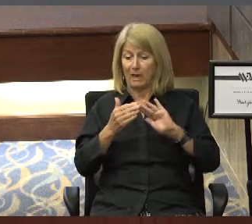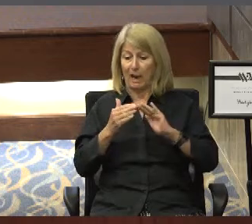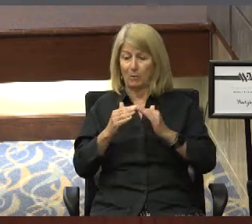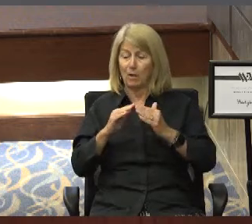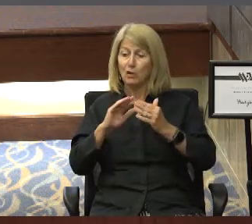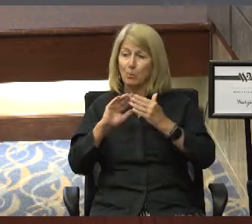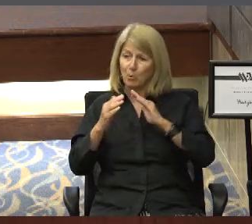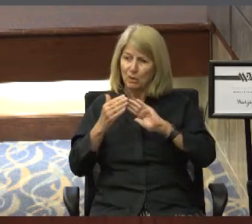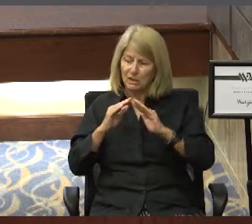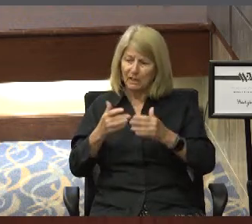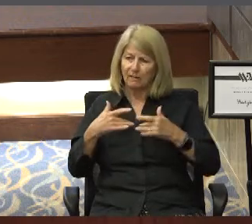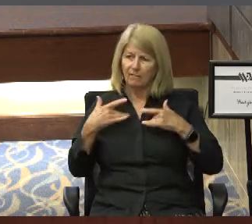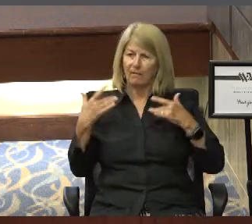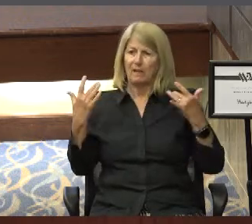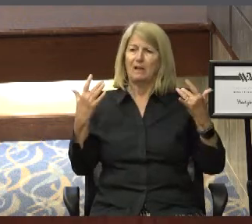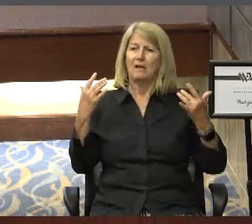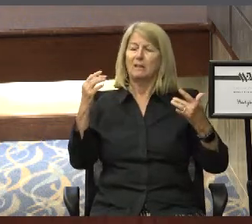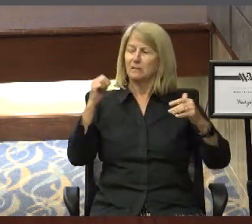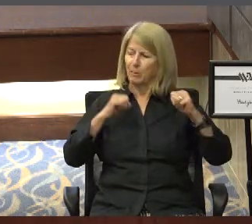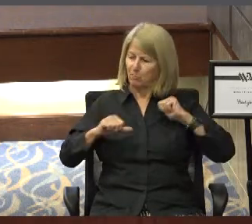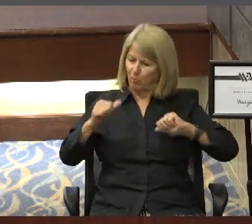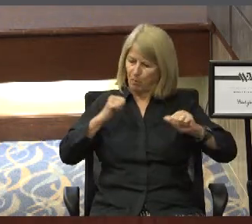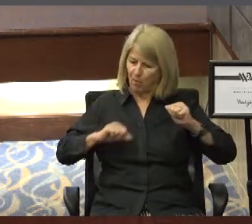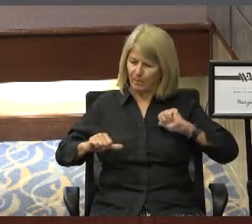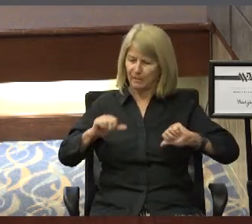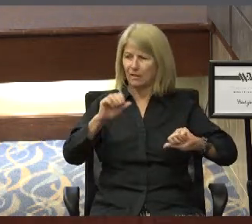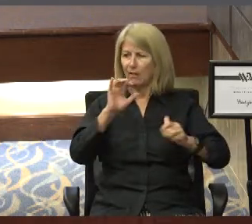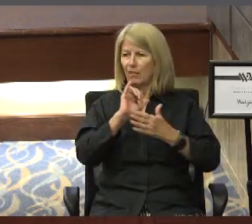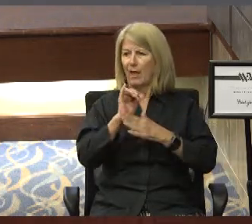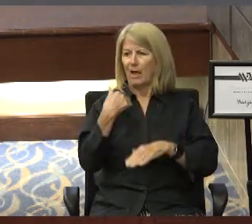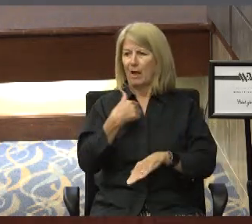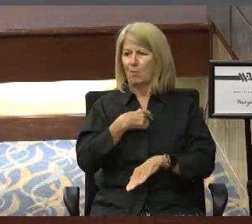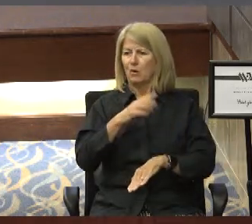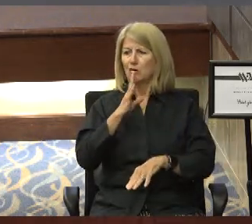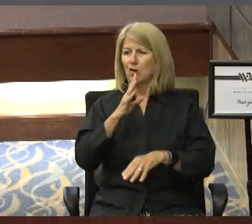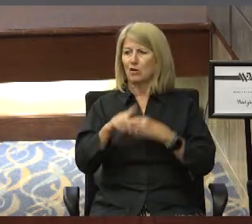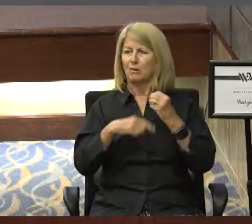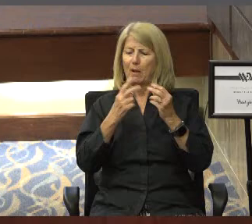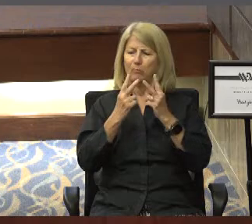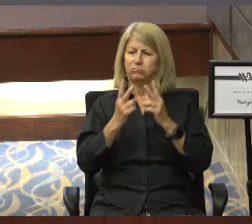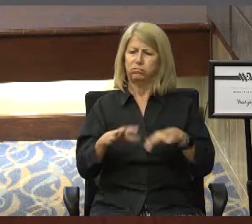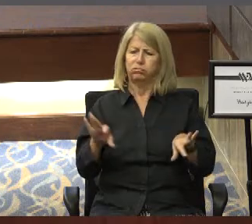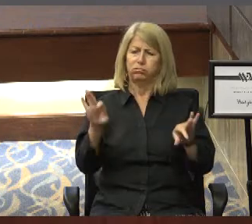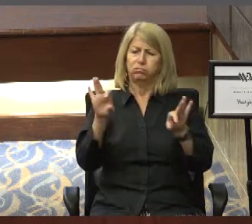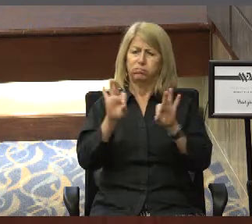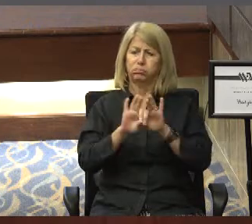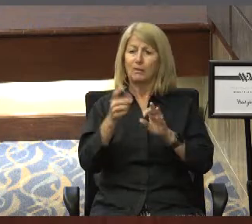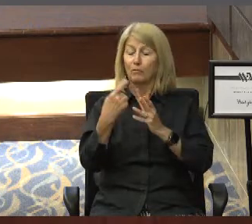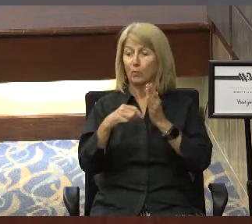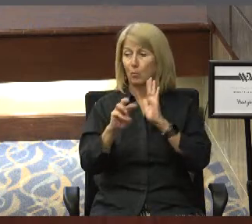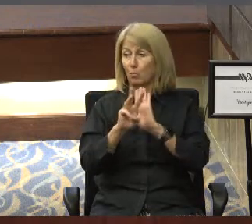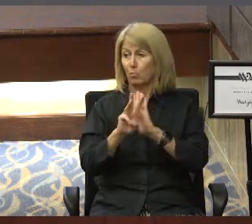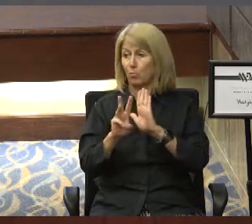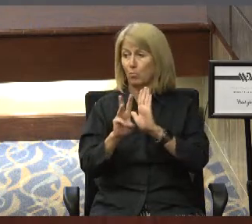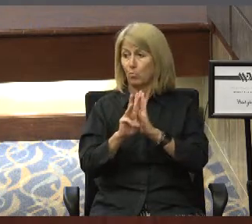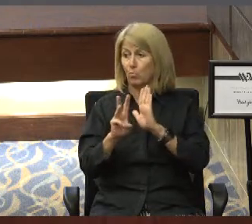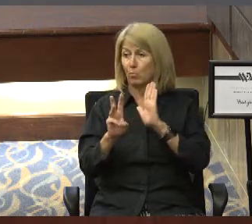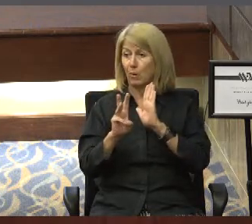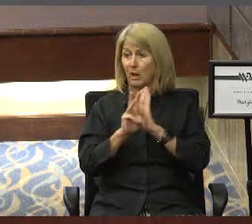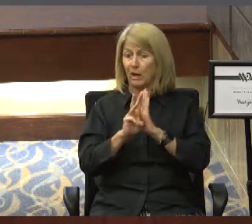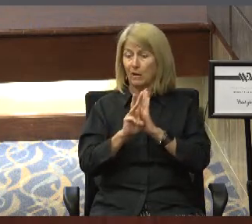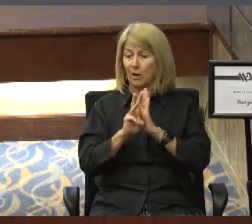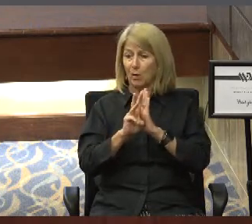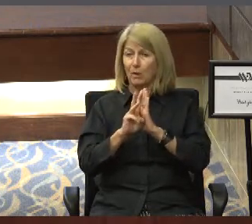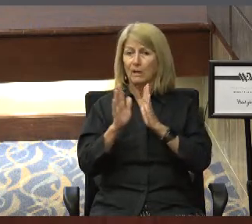Community events and the performances that we're talking about, unprecedented for Waco. Plugged into downtown, this